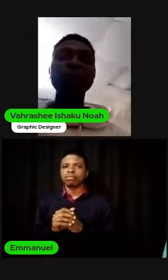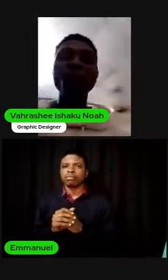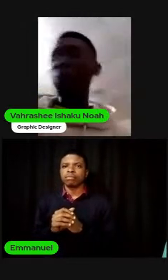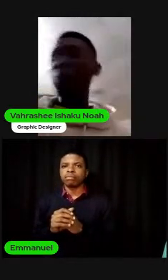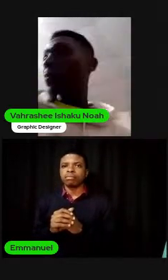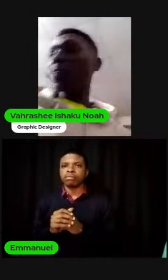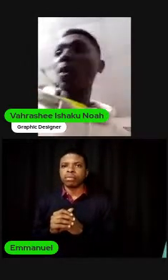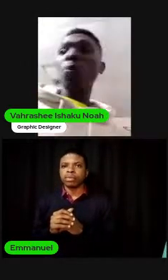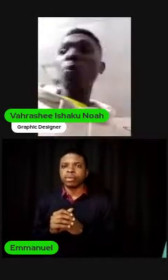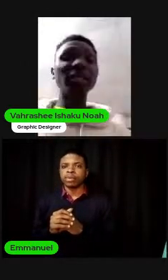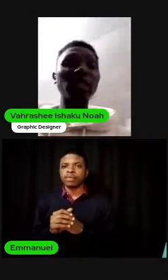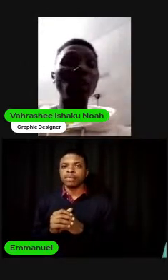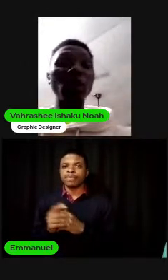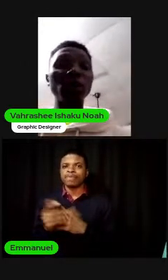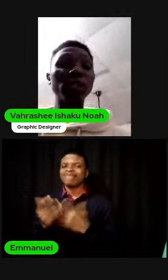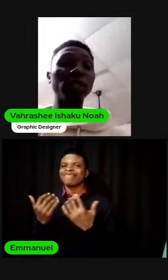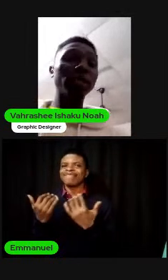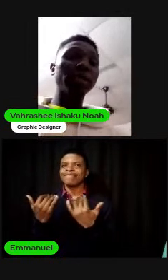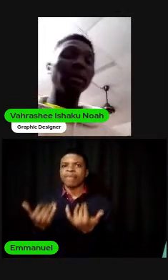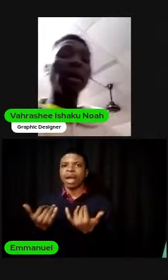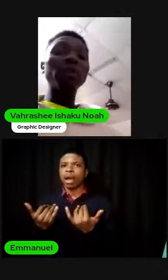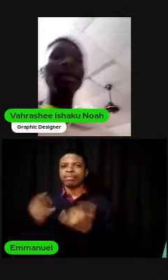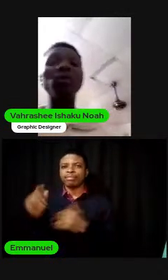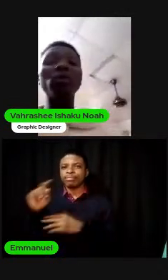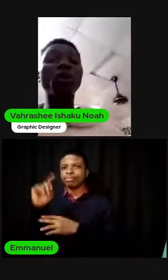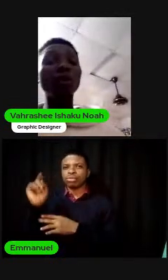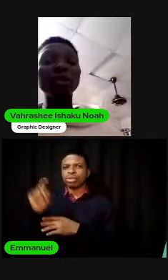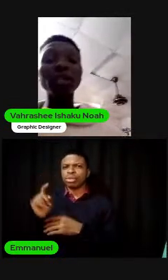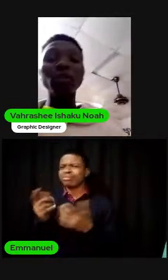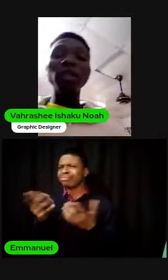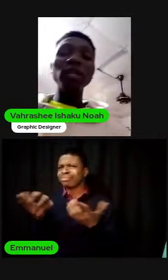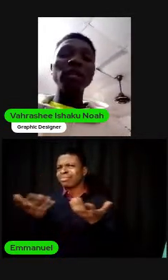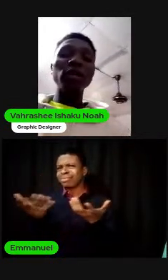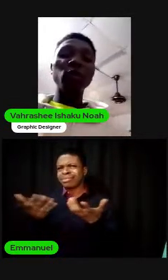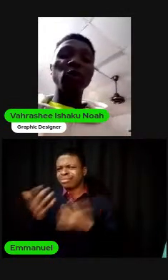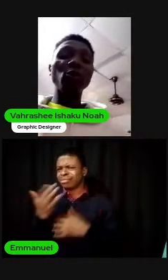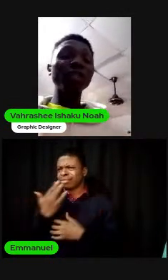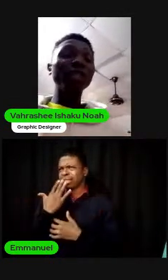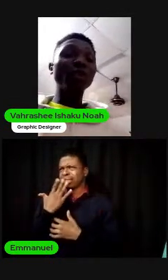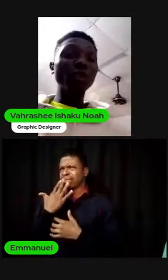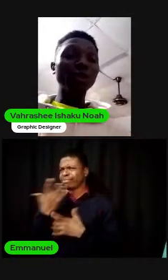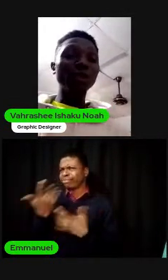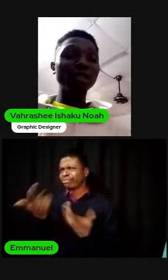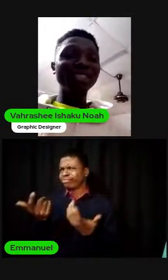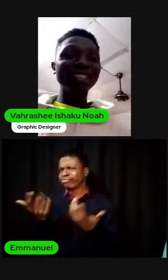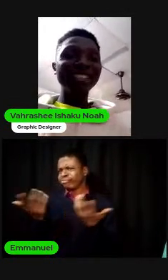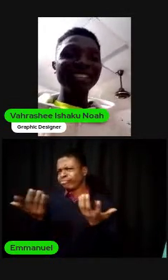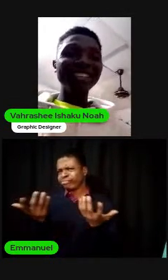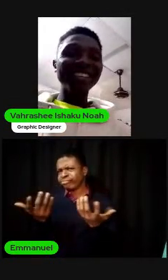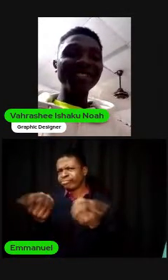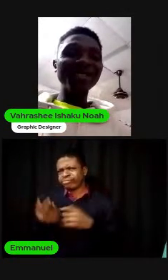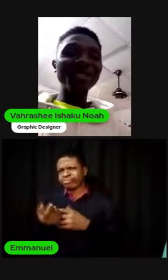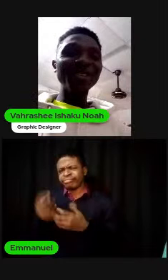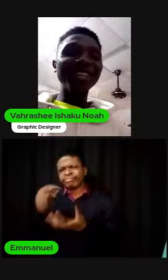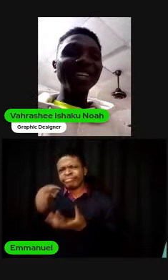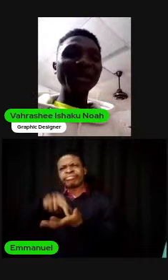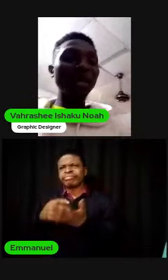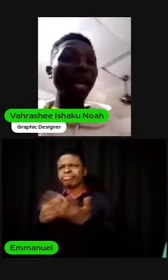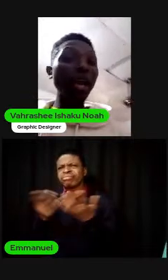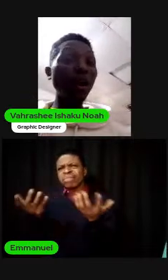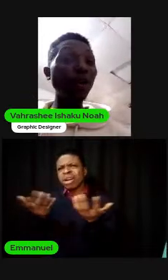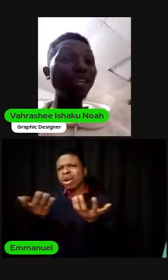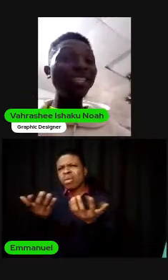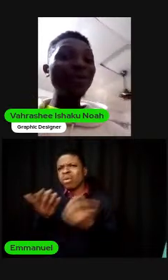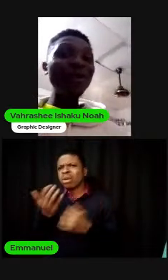slide, please. So what is colors? I'll start with colors actually. So what is colors? You know,